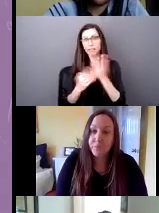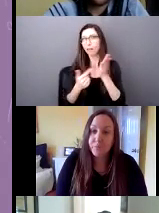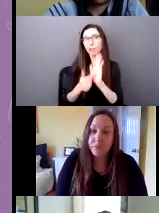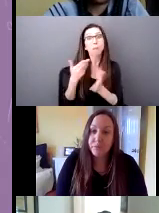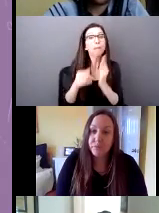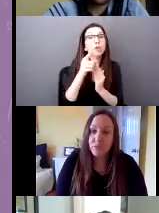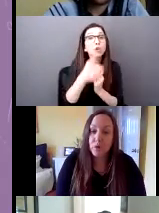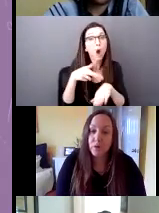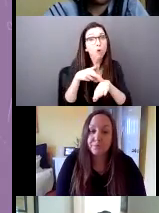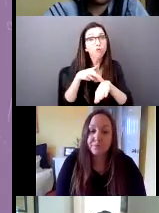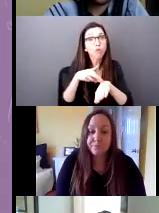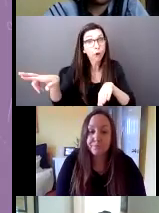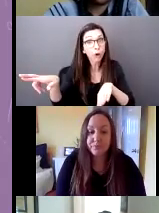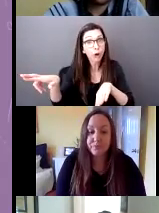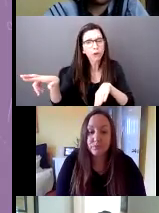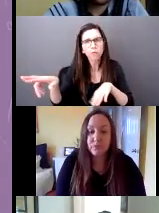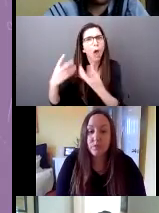resource. So Katie, maybe if you could go ahead.